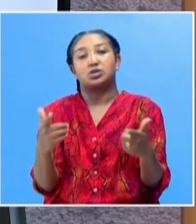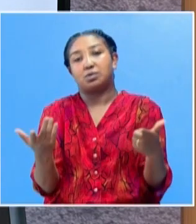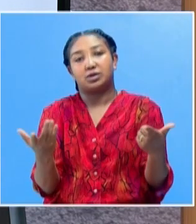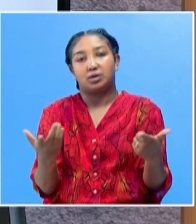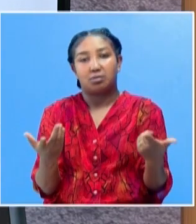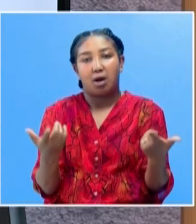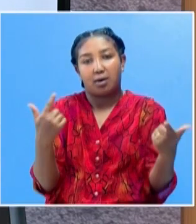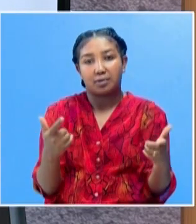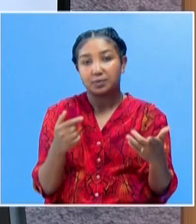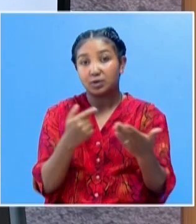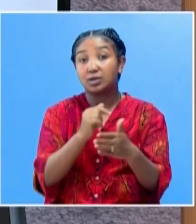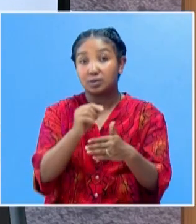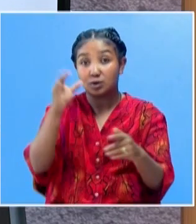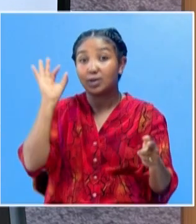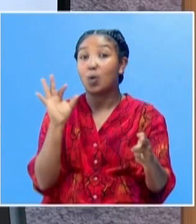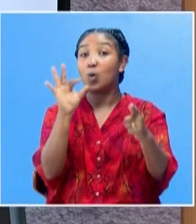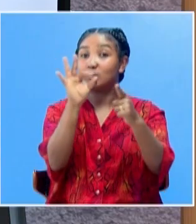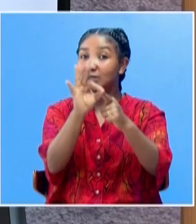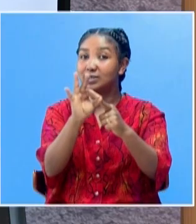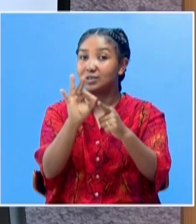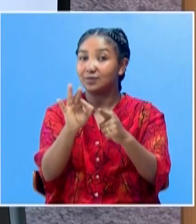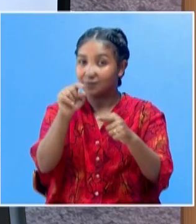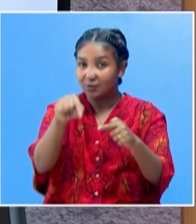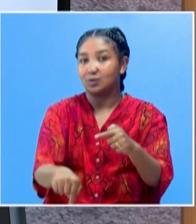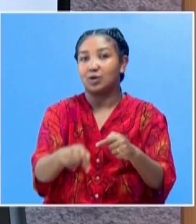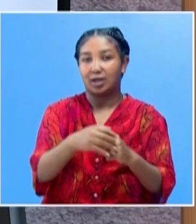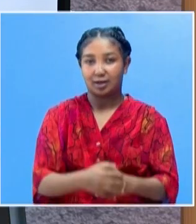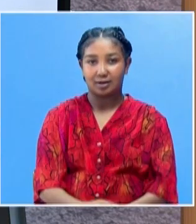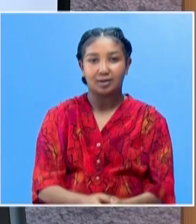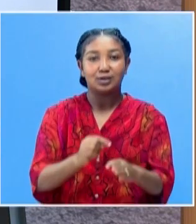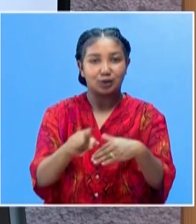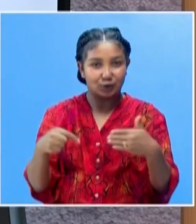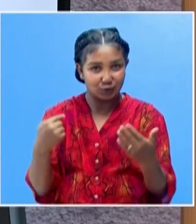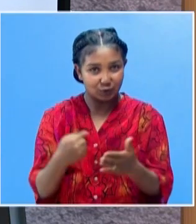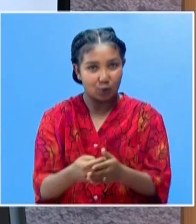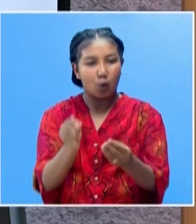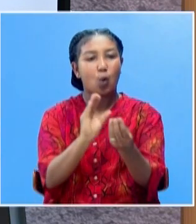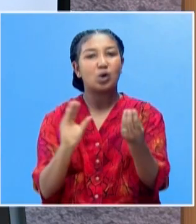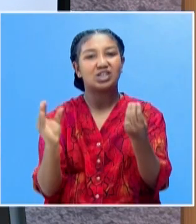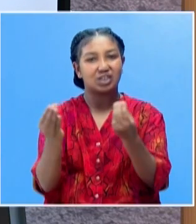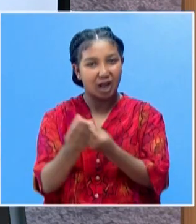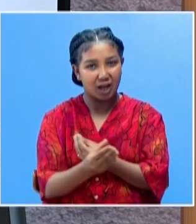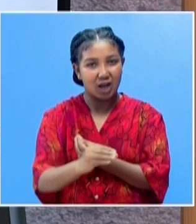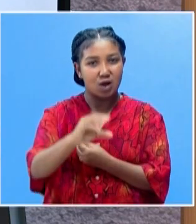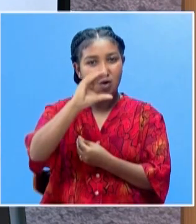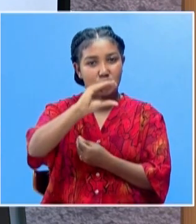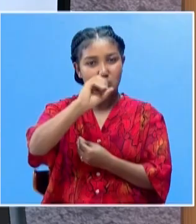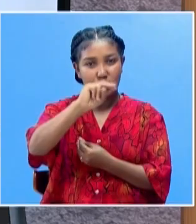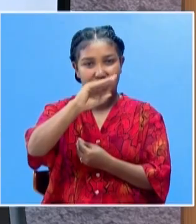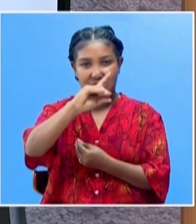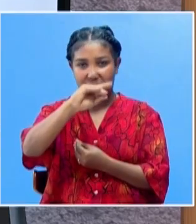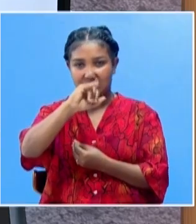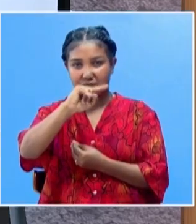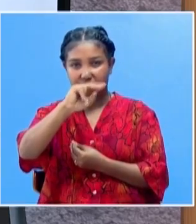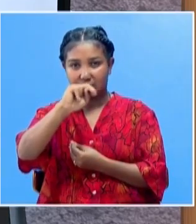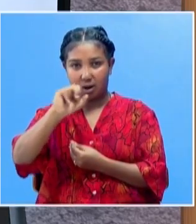right? That is the objective that we have for today. So, conditionals. Let us see what